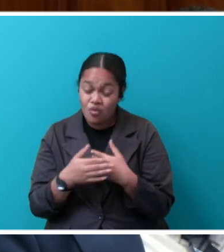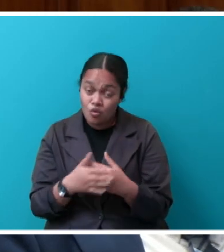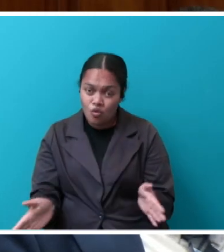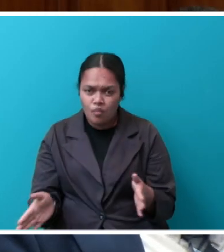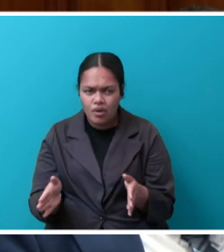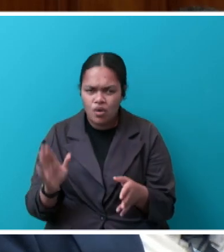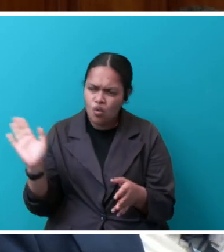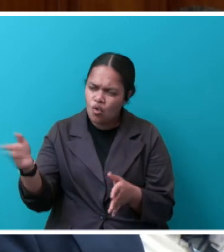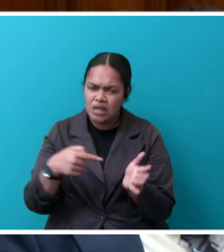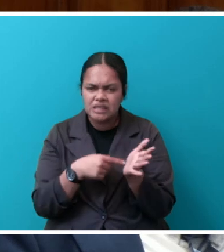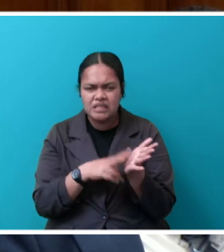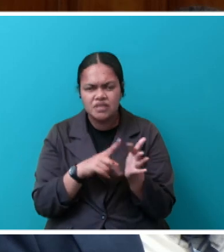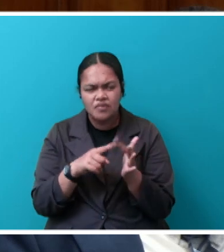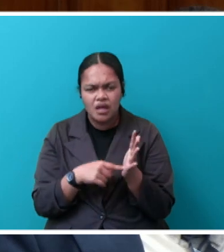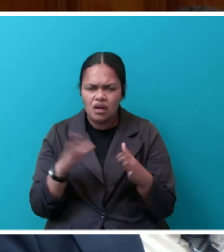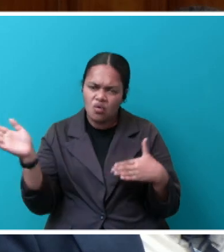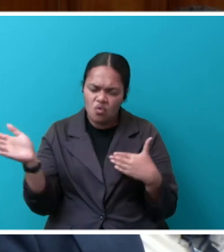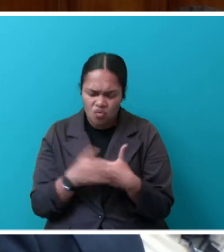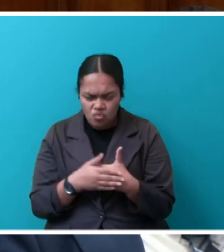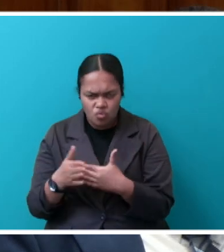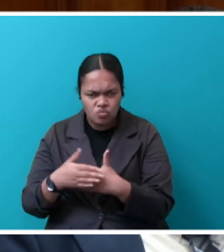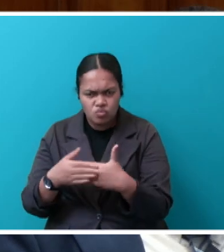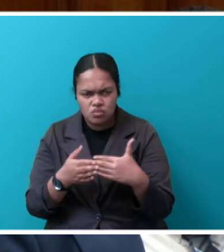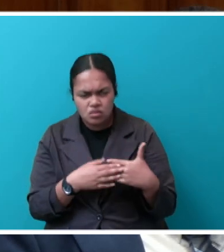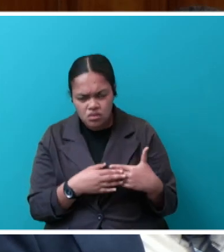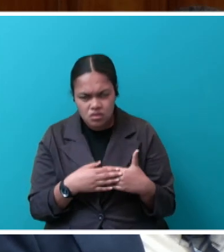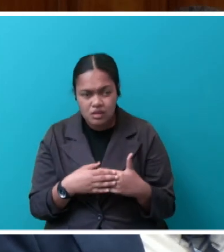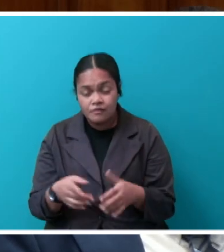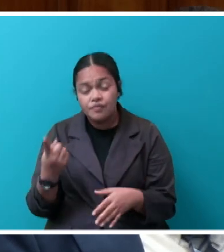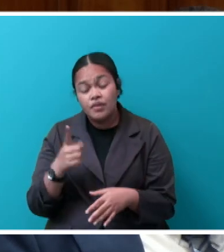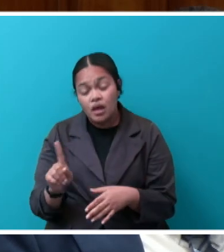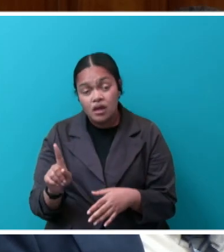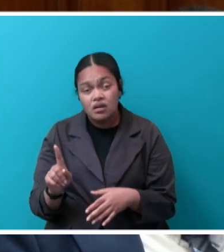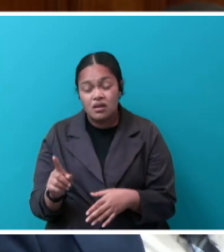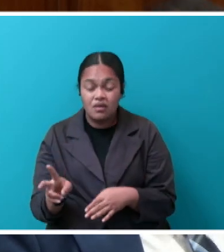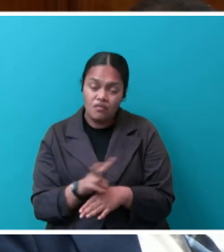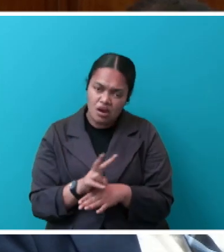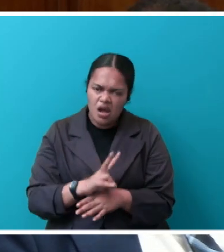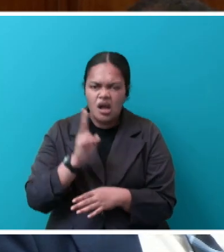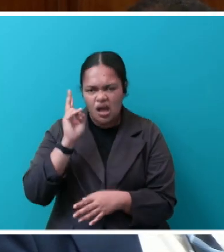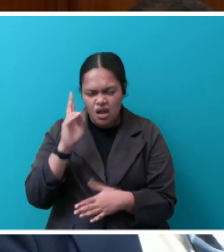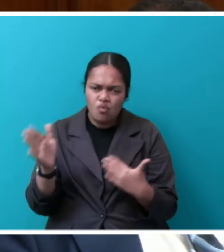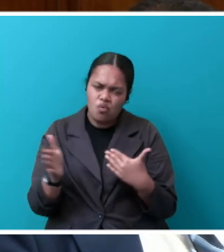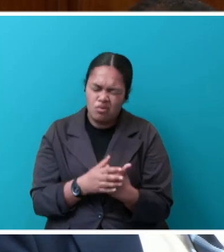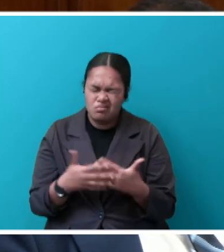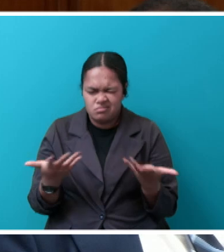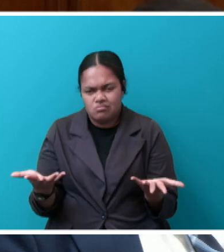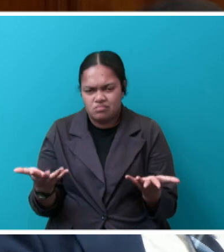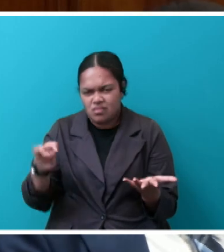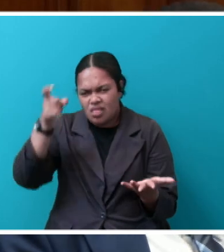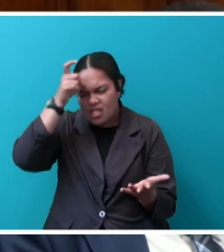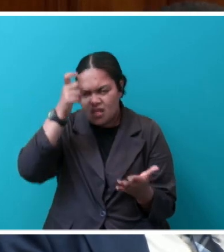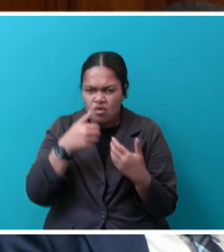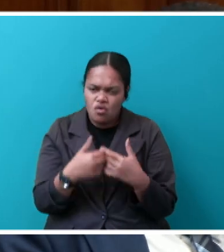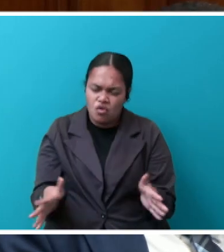were closed. And then later on, the technical colleges were also closed. So we lost our